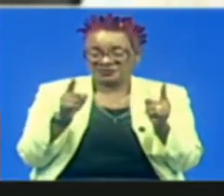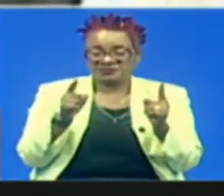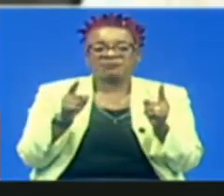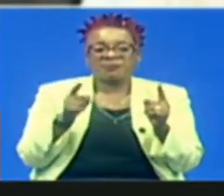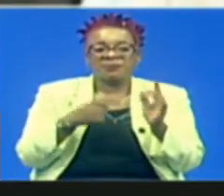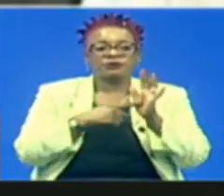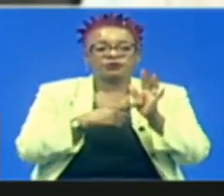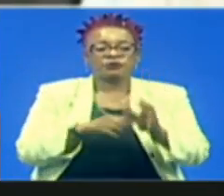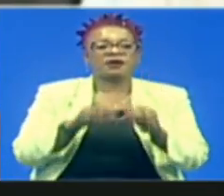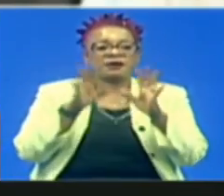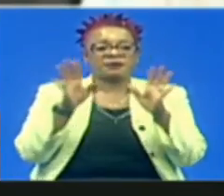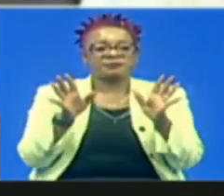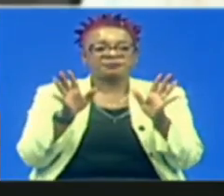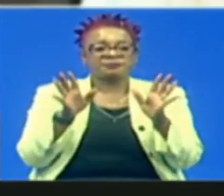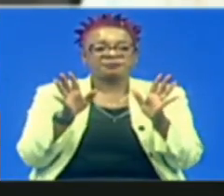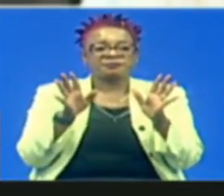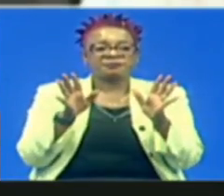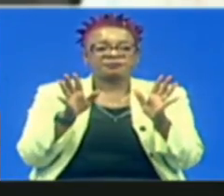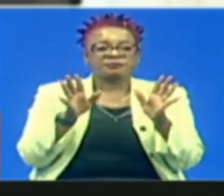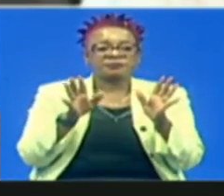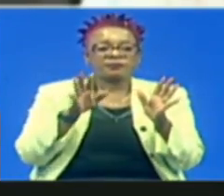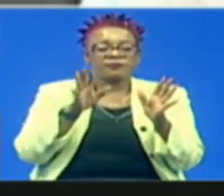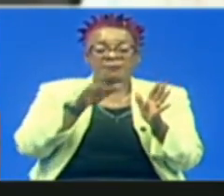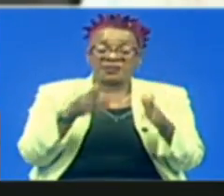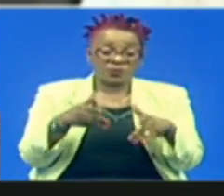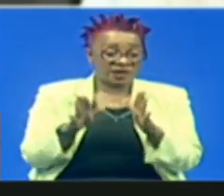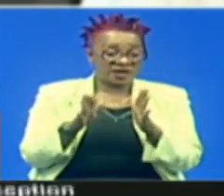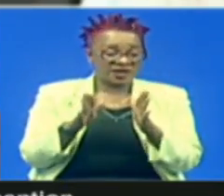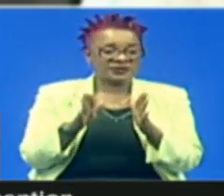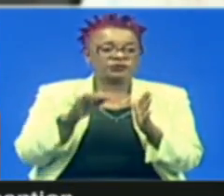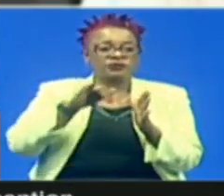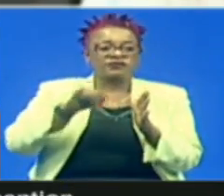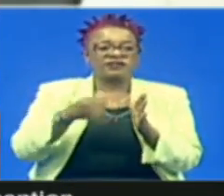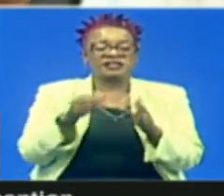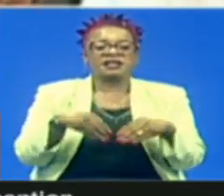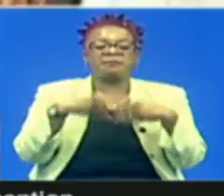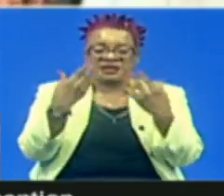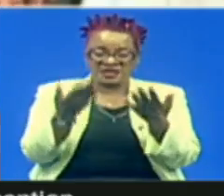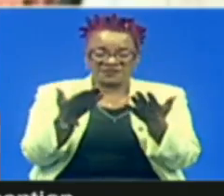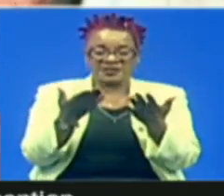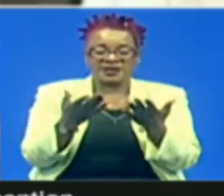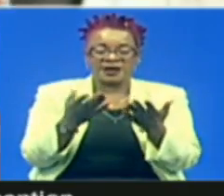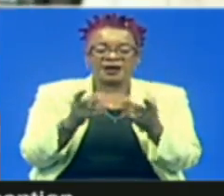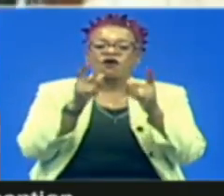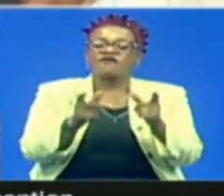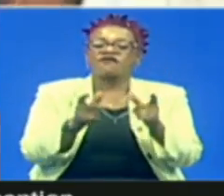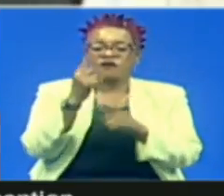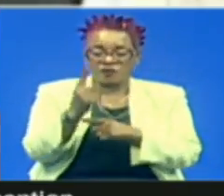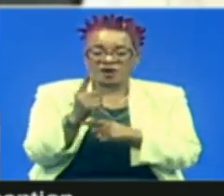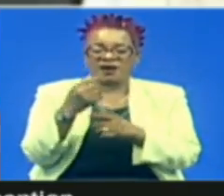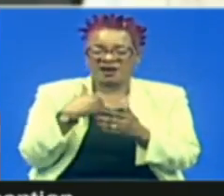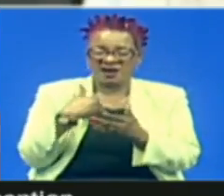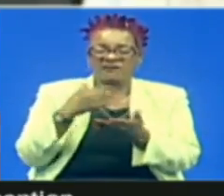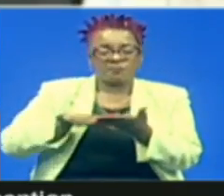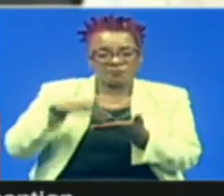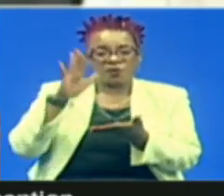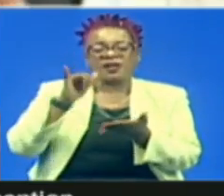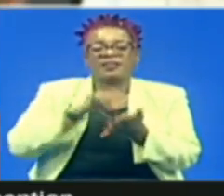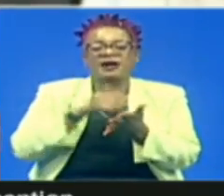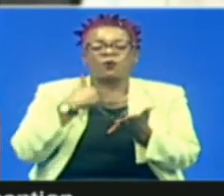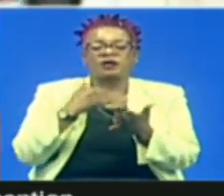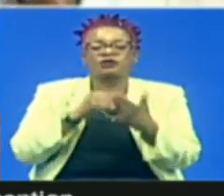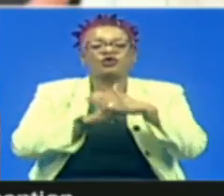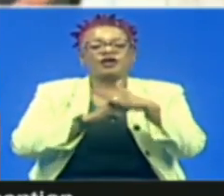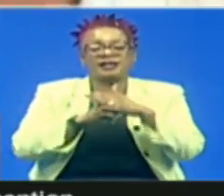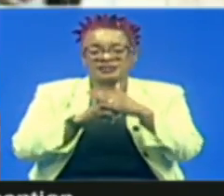the way, you've just been given an offer of one. I have a couple more I'd like to donate to you. At